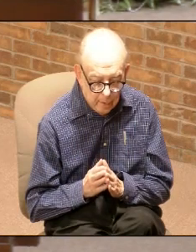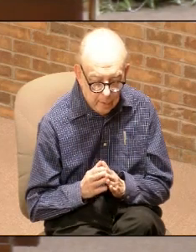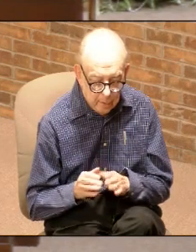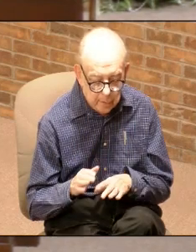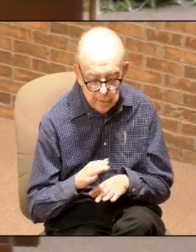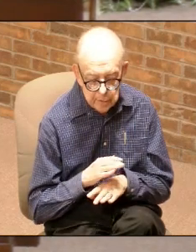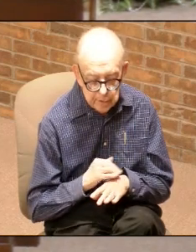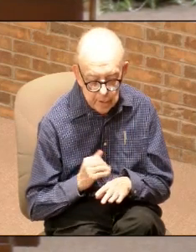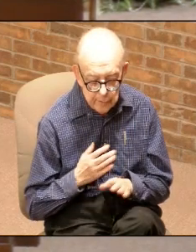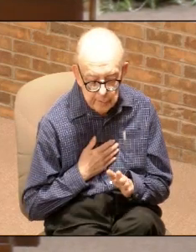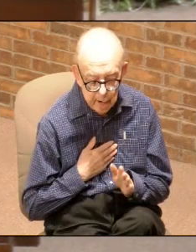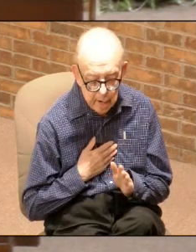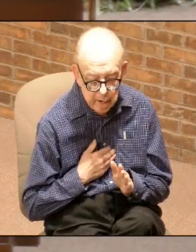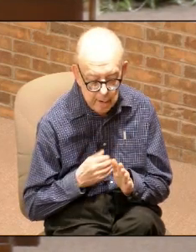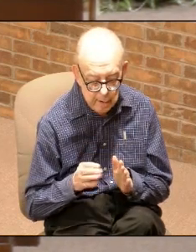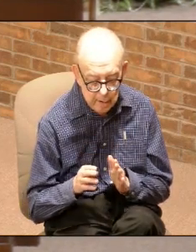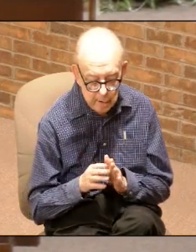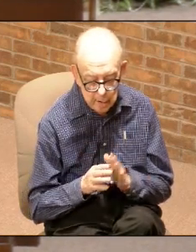my back.